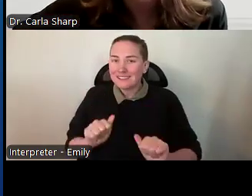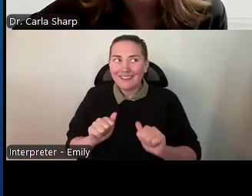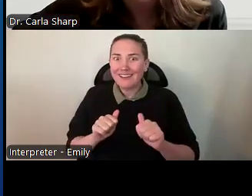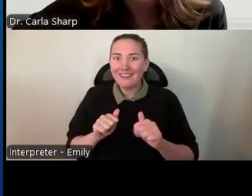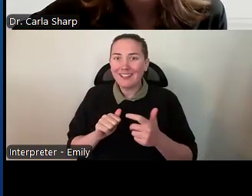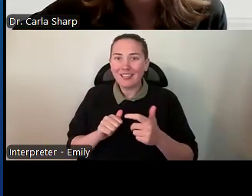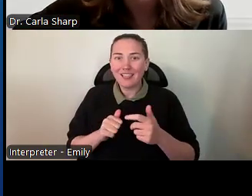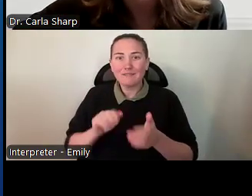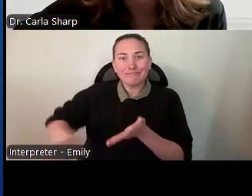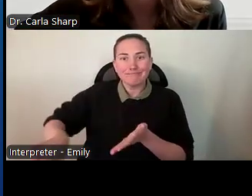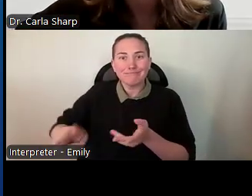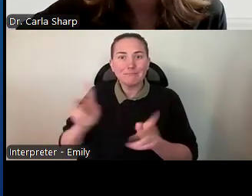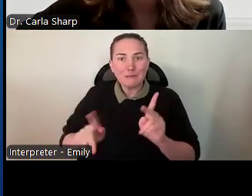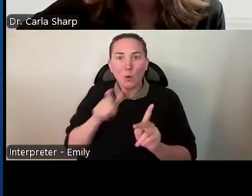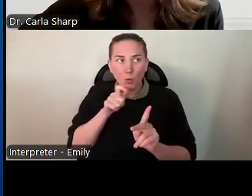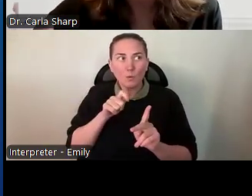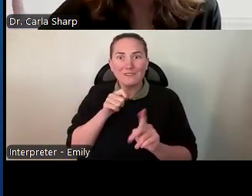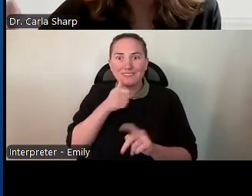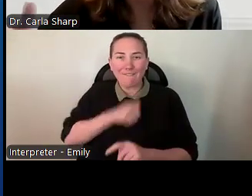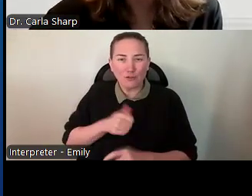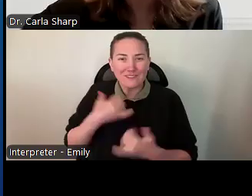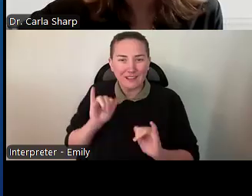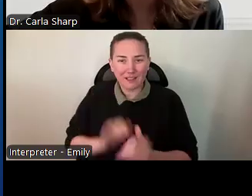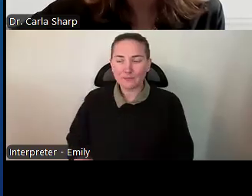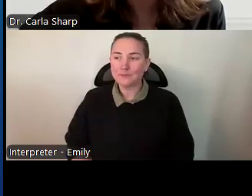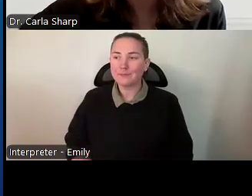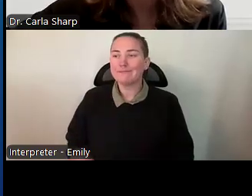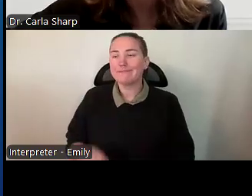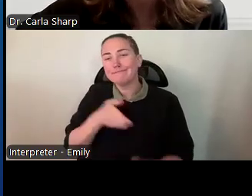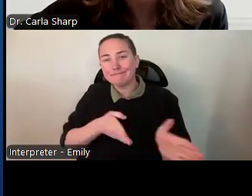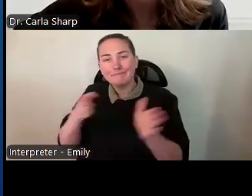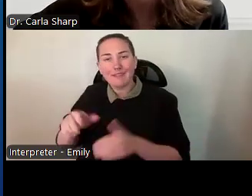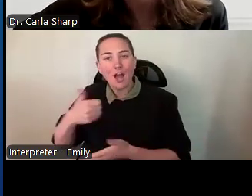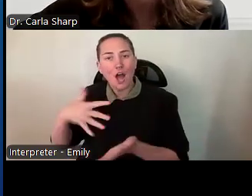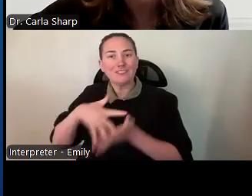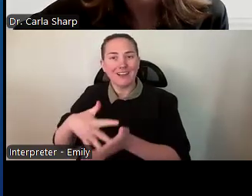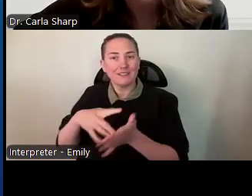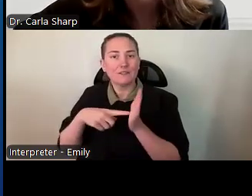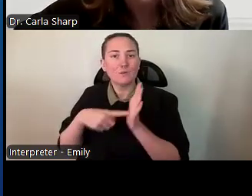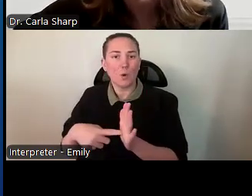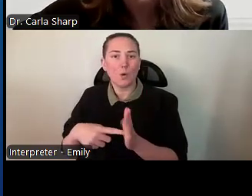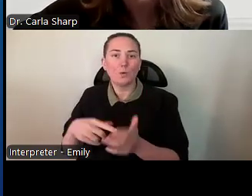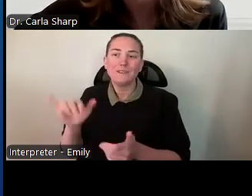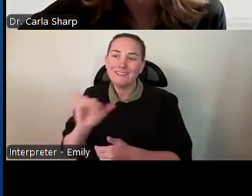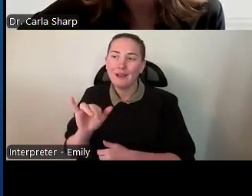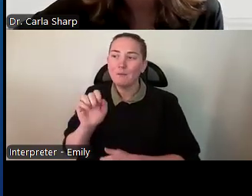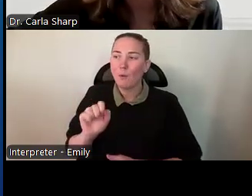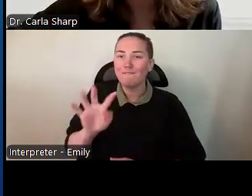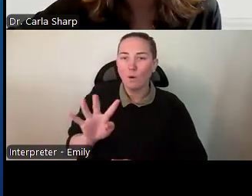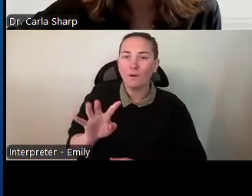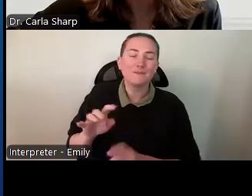those who are above clinical threshold. This is just another study that showed it the same point for